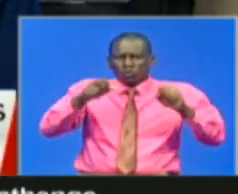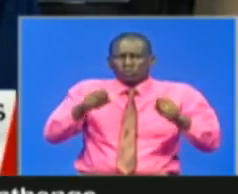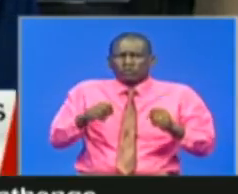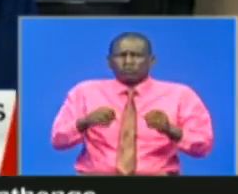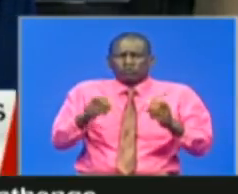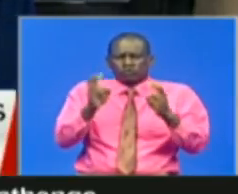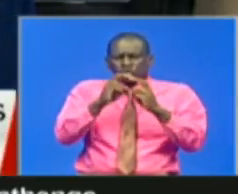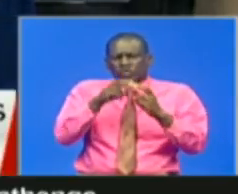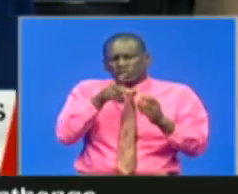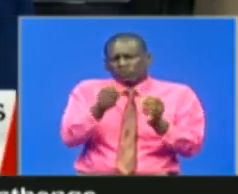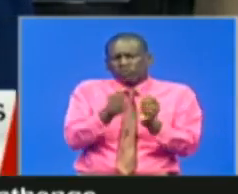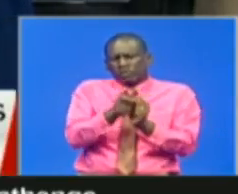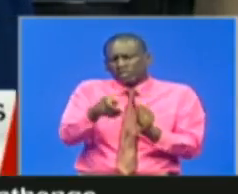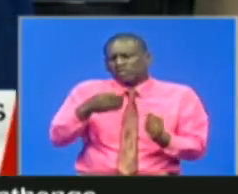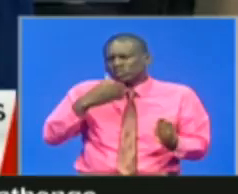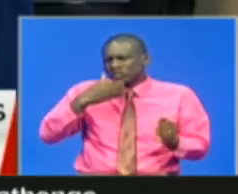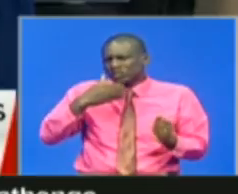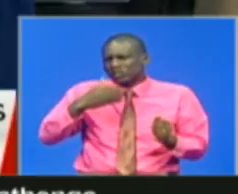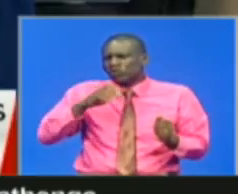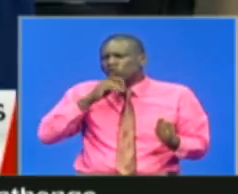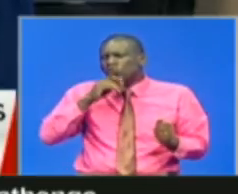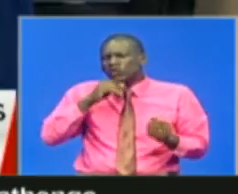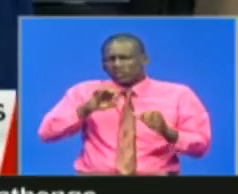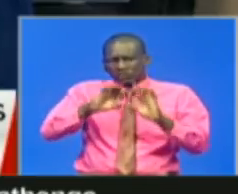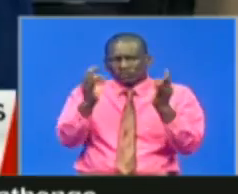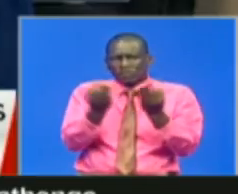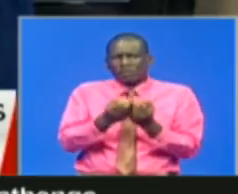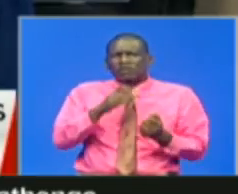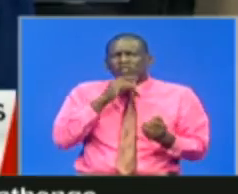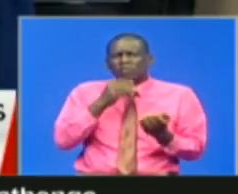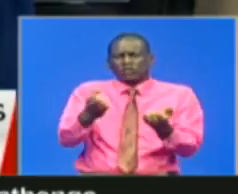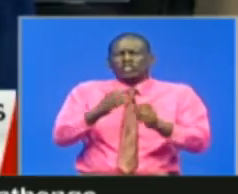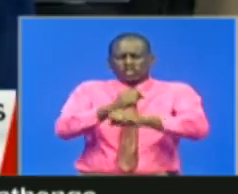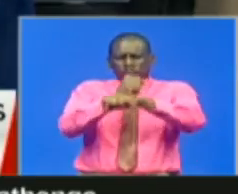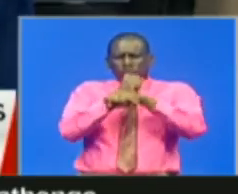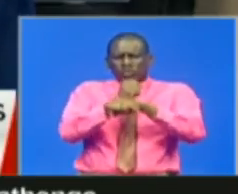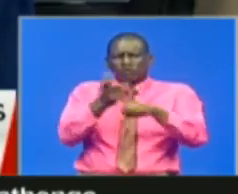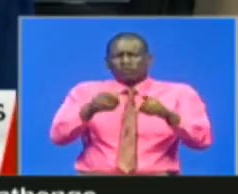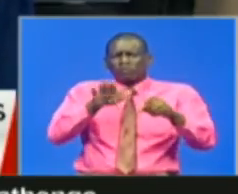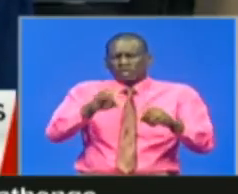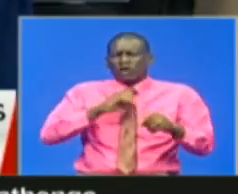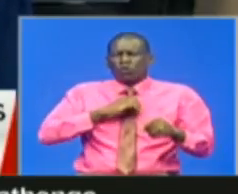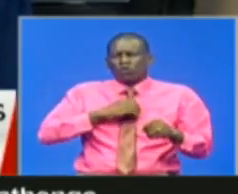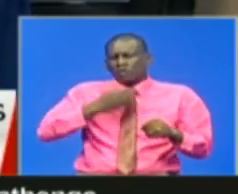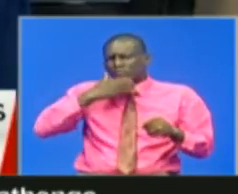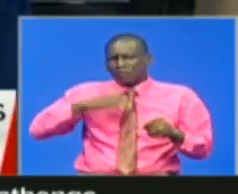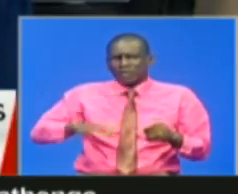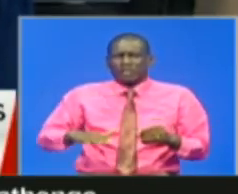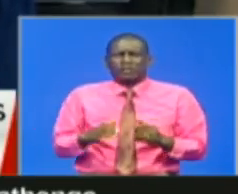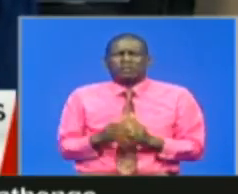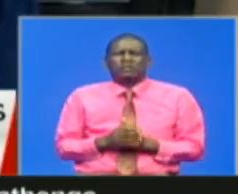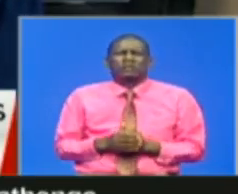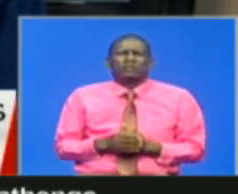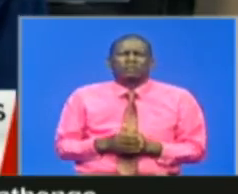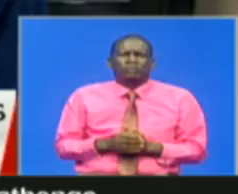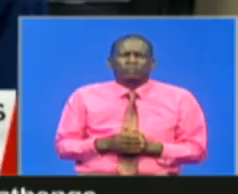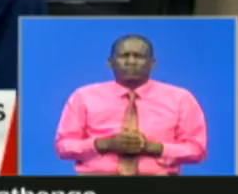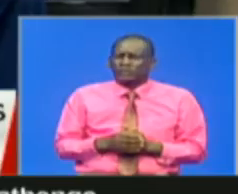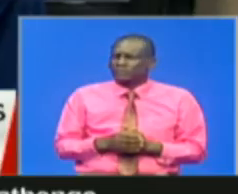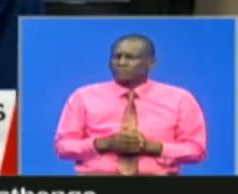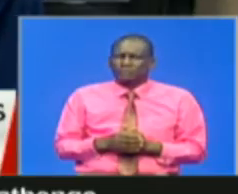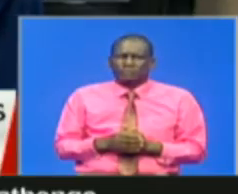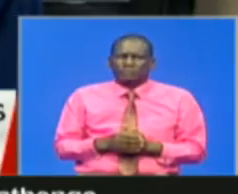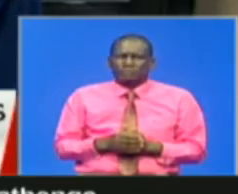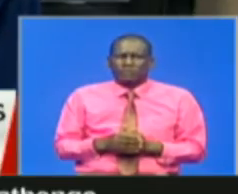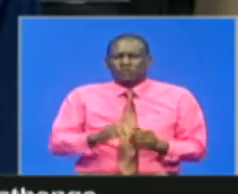in touch with that boy's family. The boy actually needs protection from his very own parents in this particular case. That's right. And